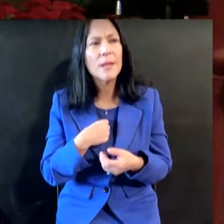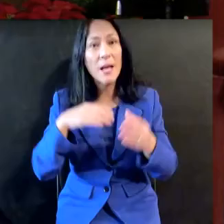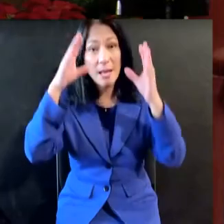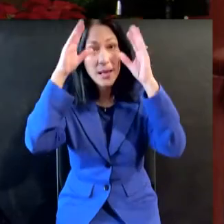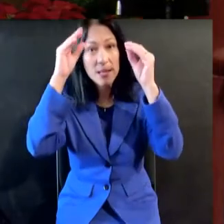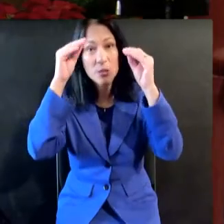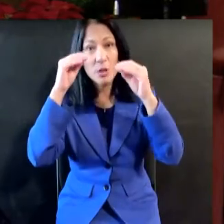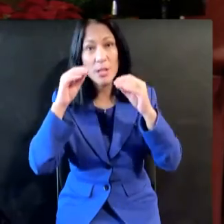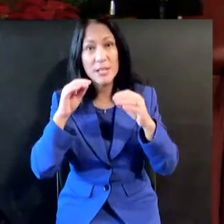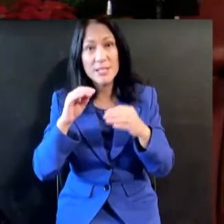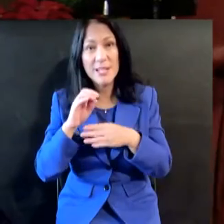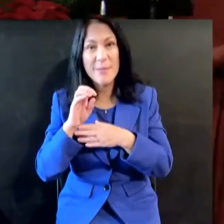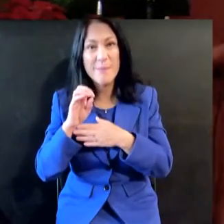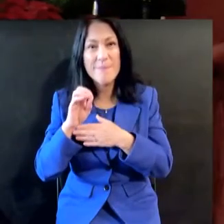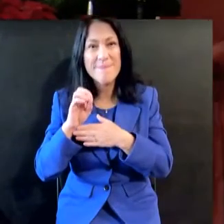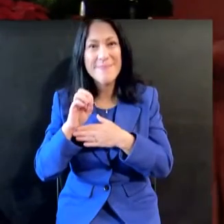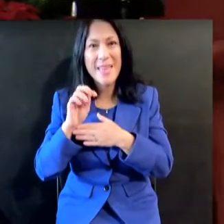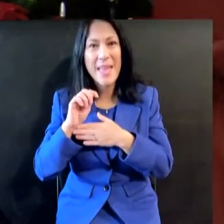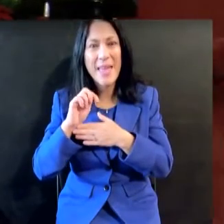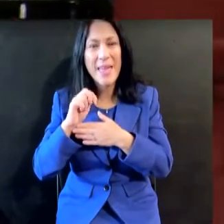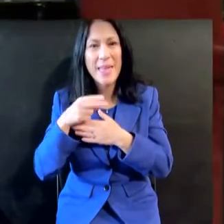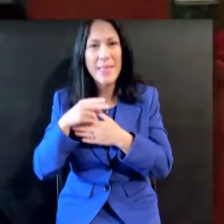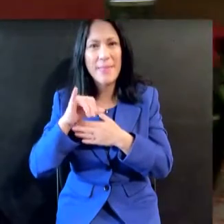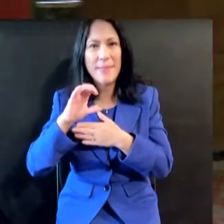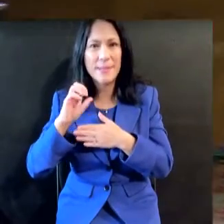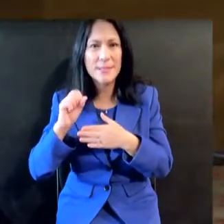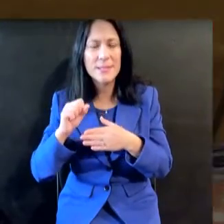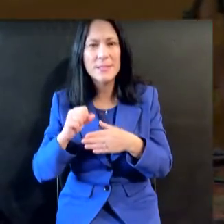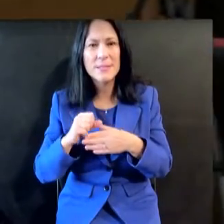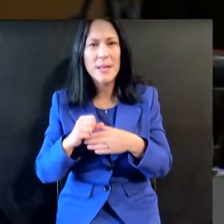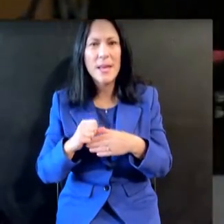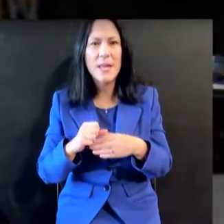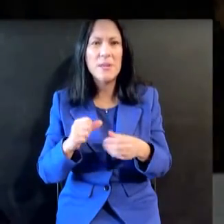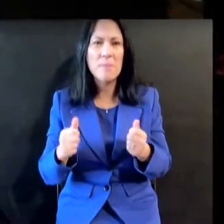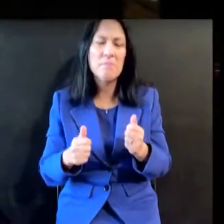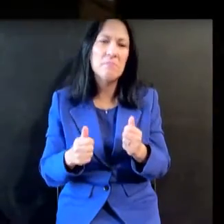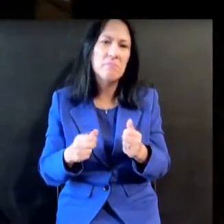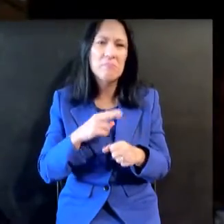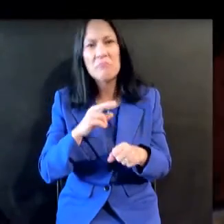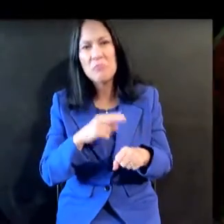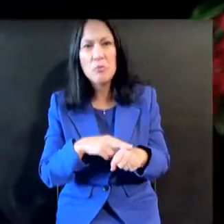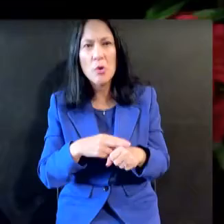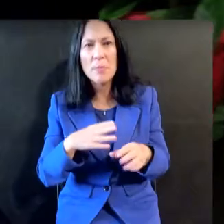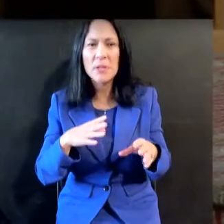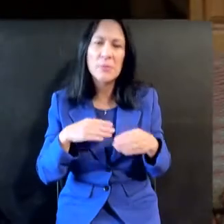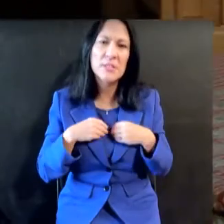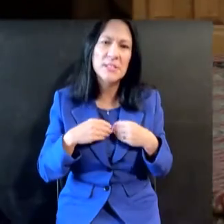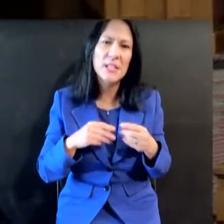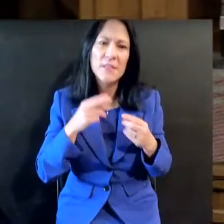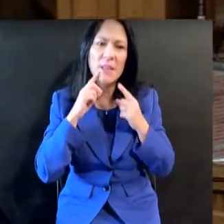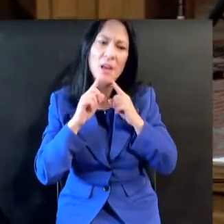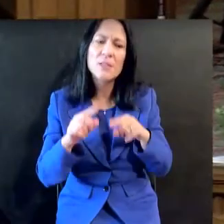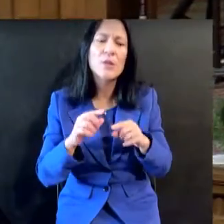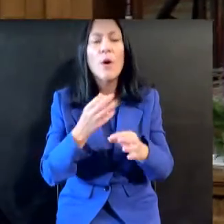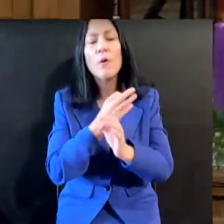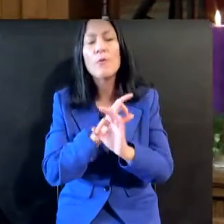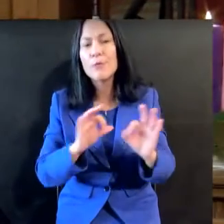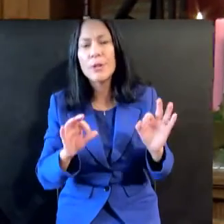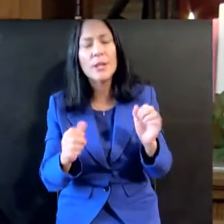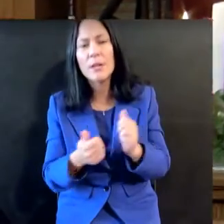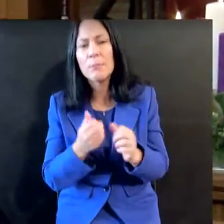in the past, and almost always we get the typical American answer. Eventually people say, you know, freedom is our number one value, and freedom